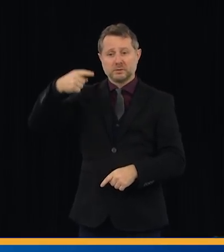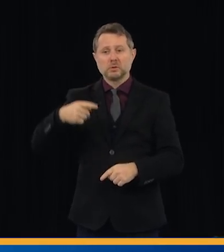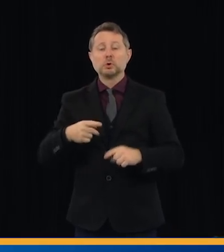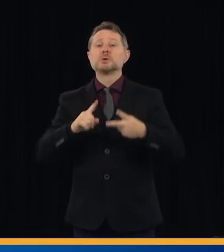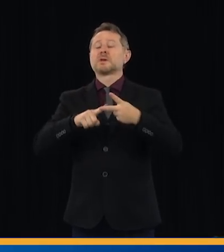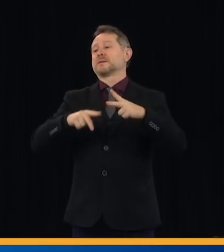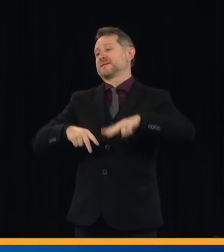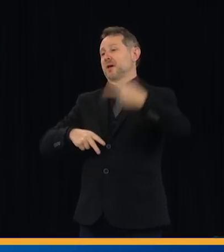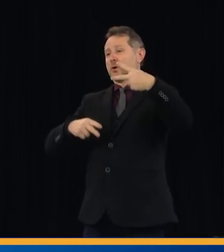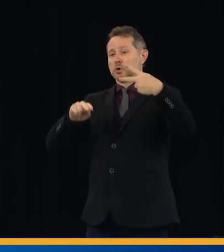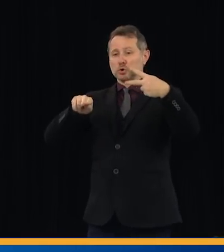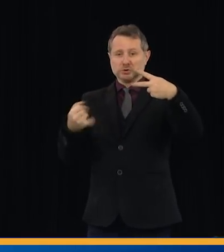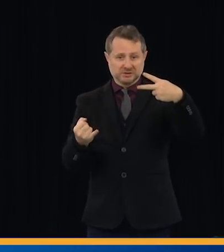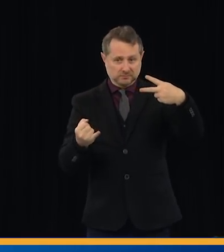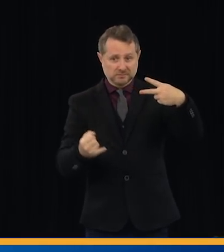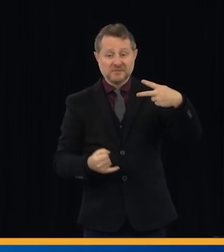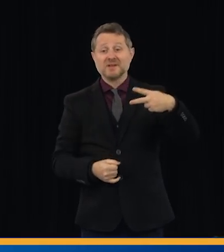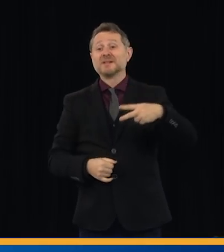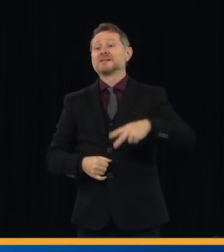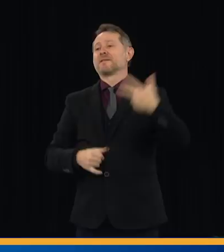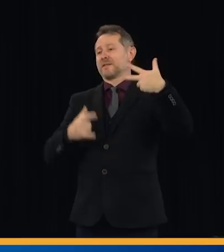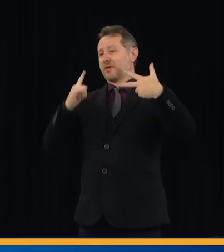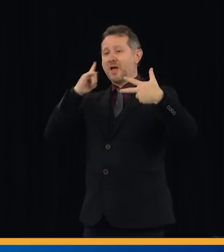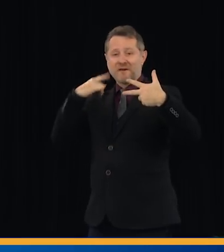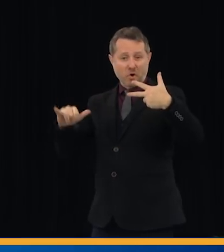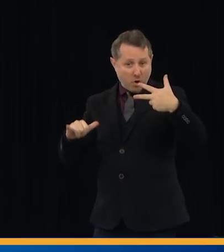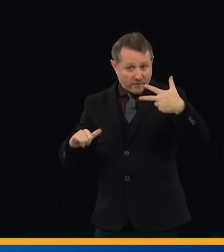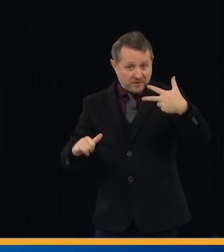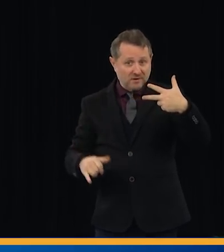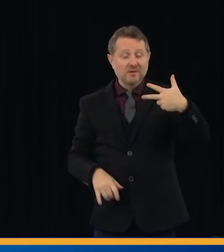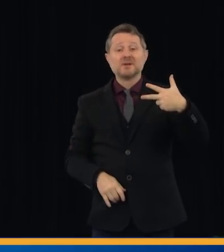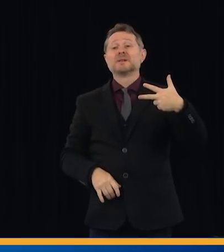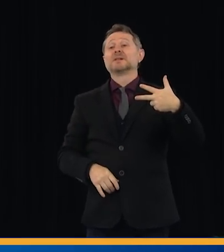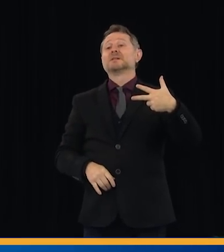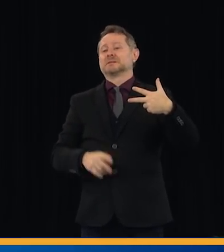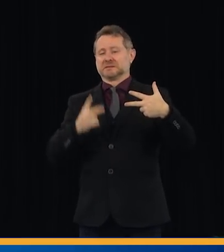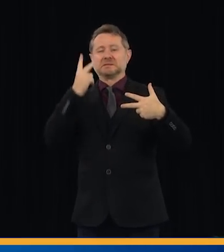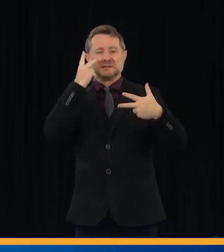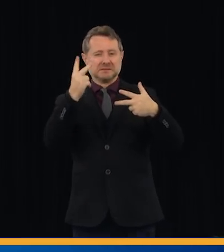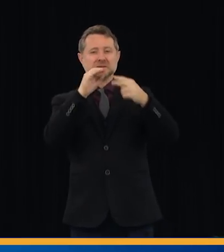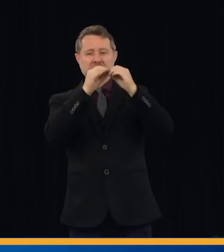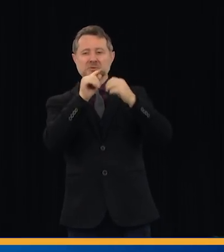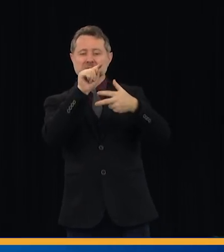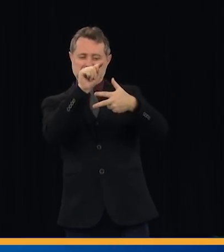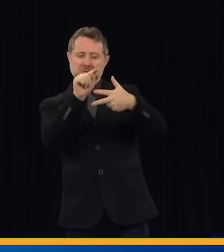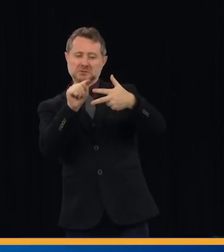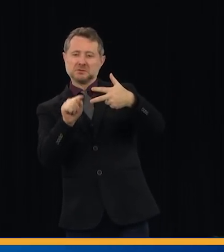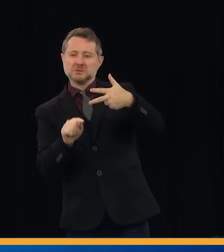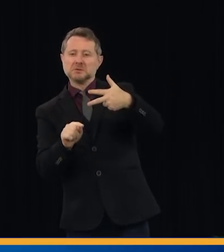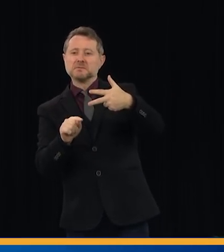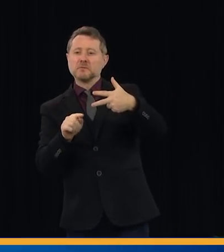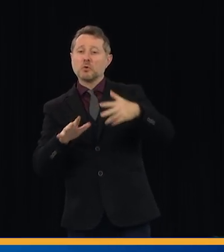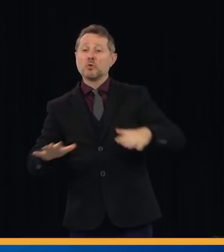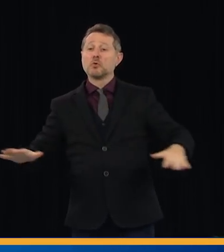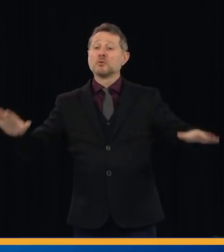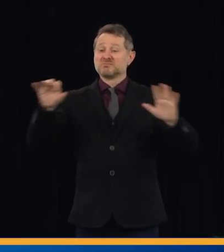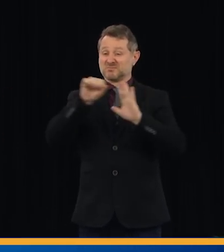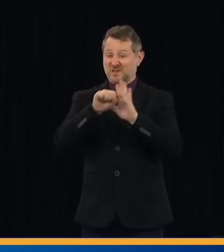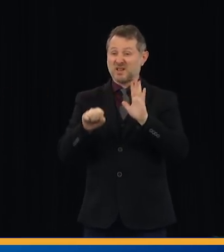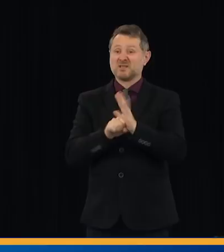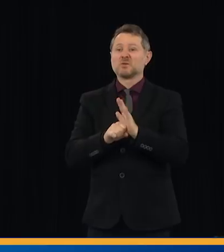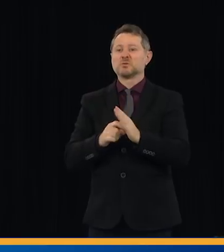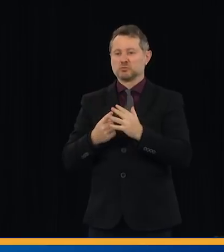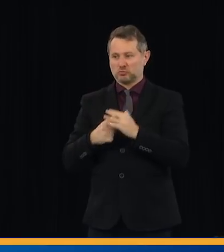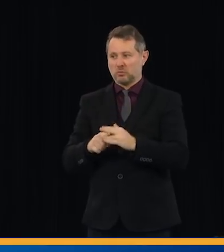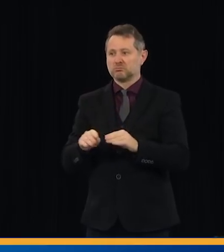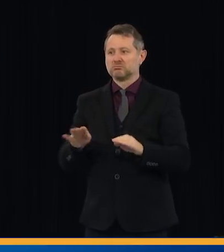then California, 4,000. But you see the reports nationwide that other states are finding it, other